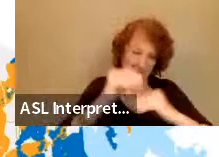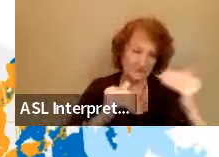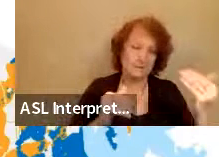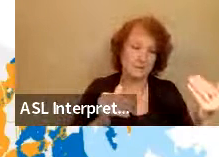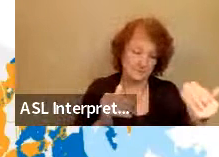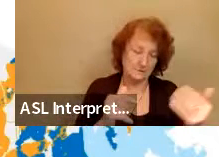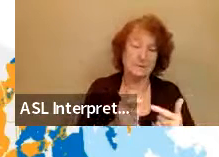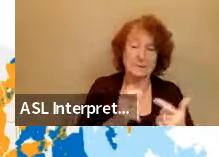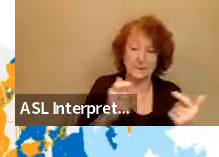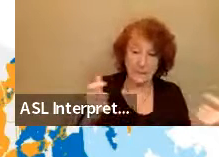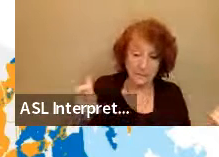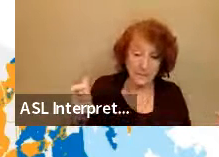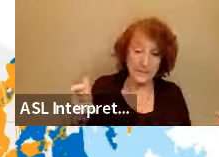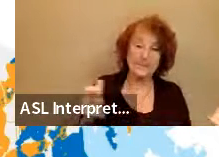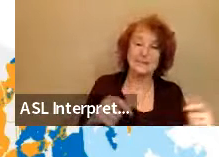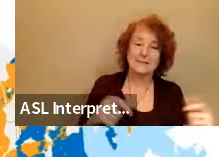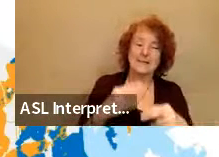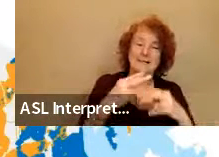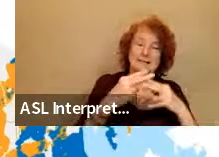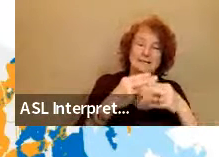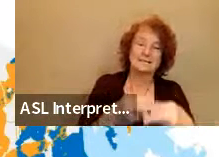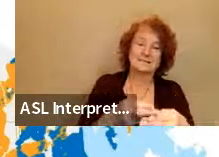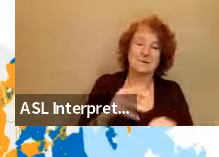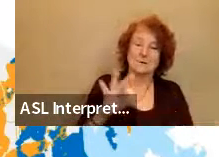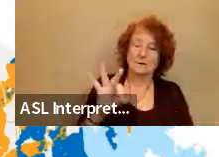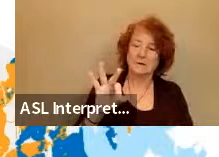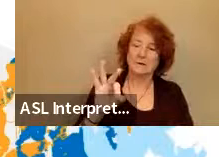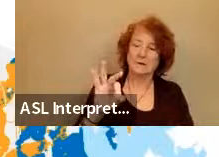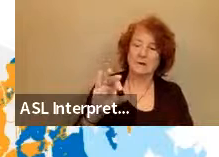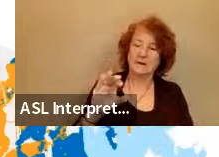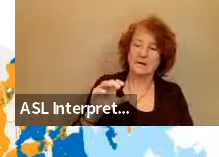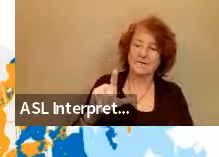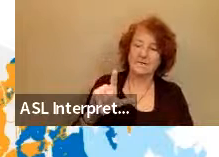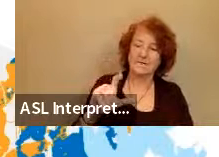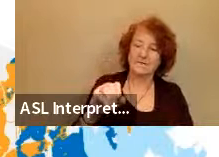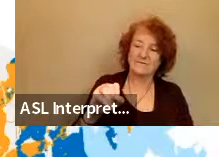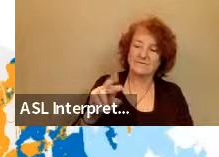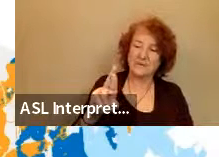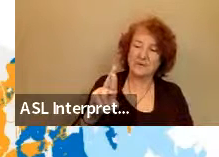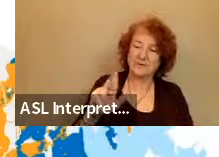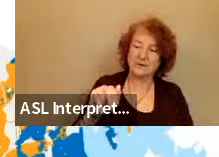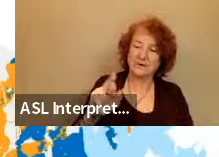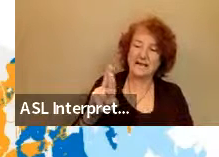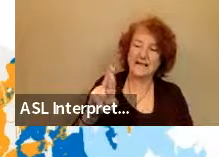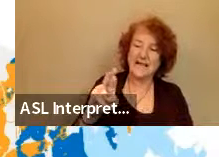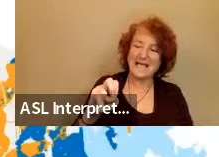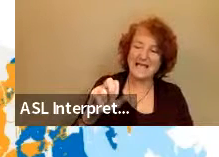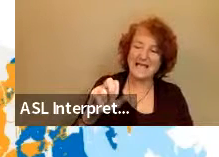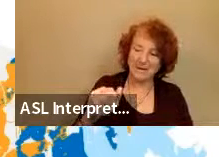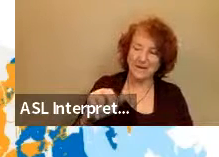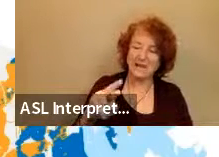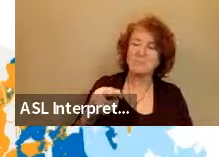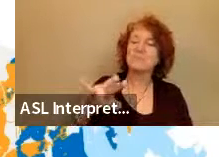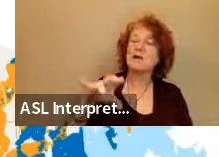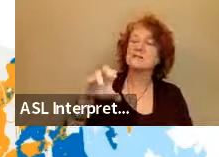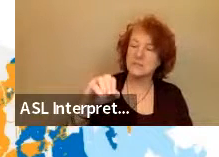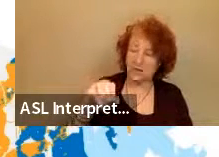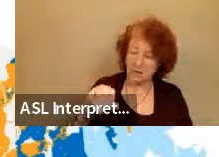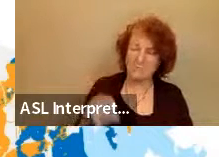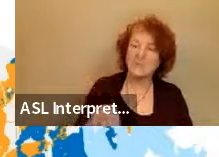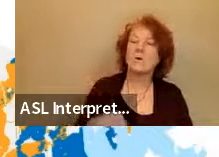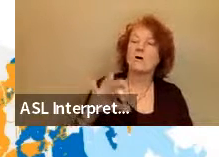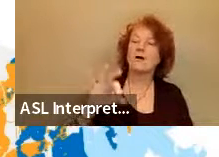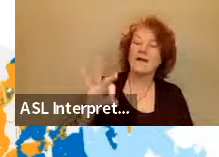building size or bulk is called floor area ratio, or FAR. And this regulates the amount of square footage that you're allowed to